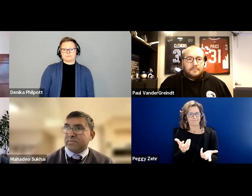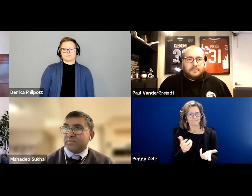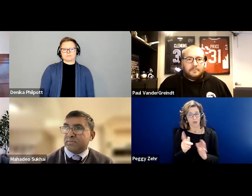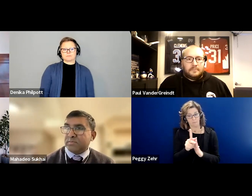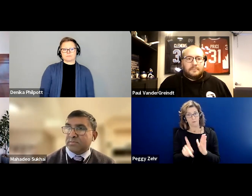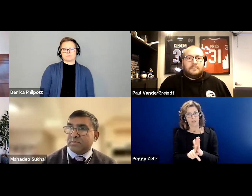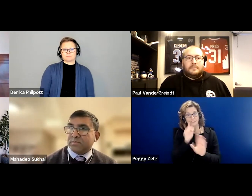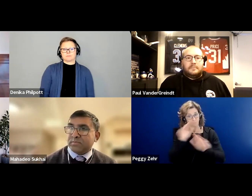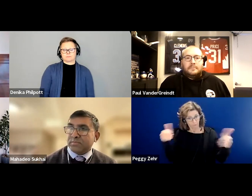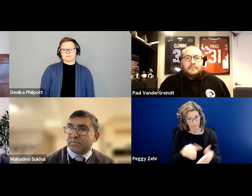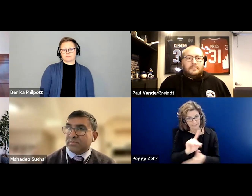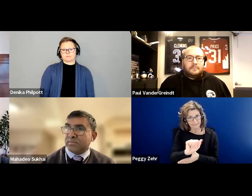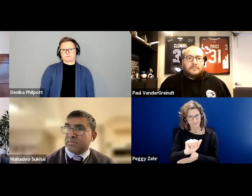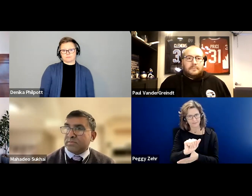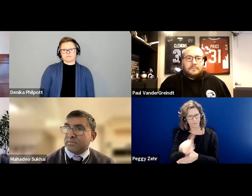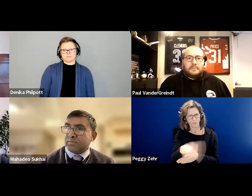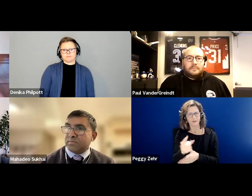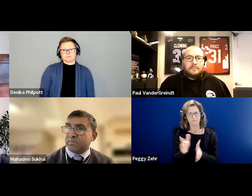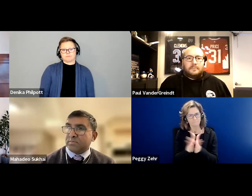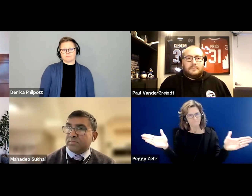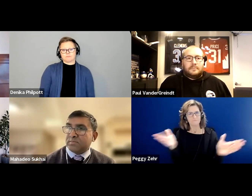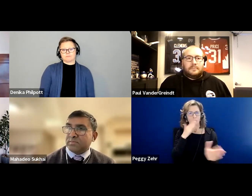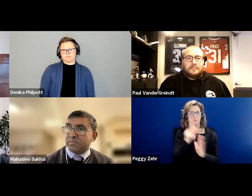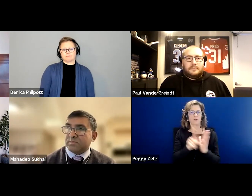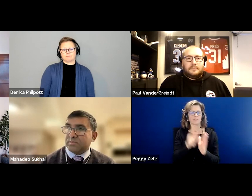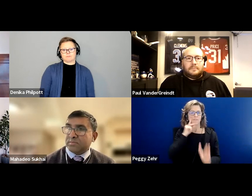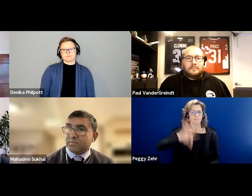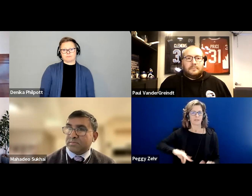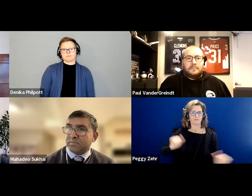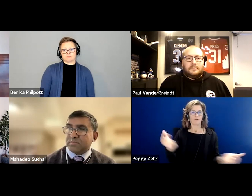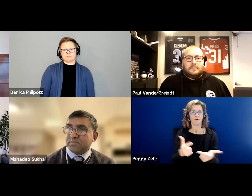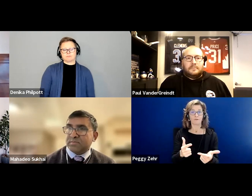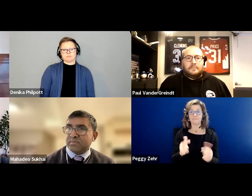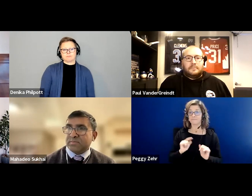policies focused on disabilities. There's things that could benefit everyone in the workplace here.